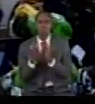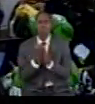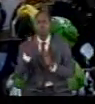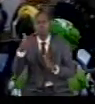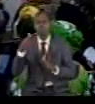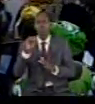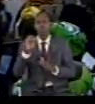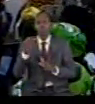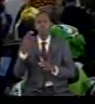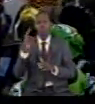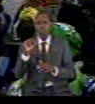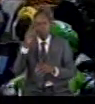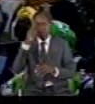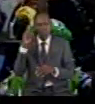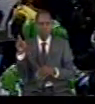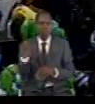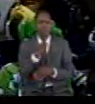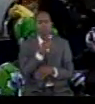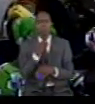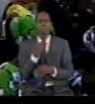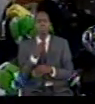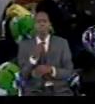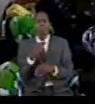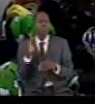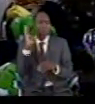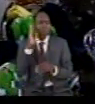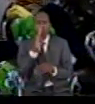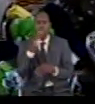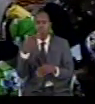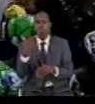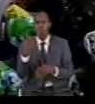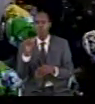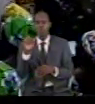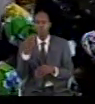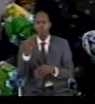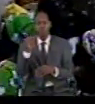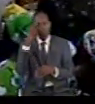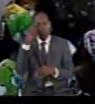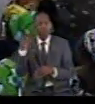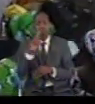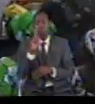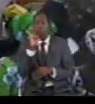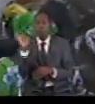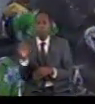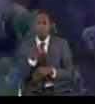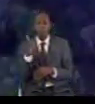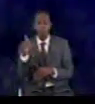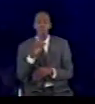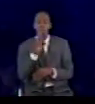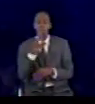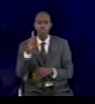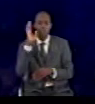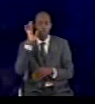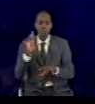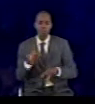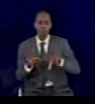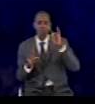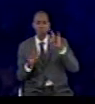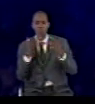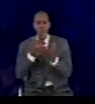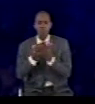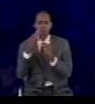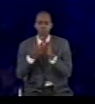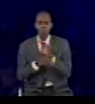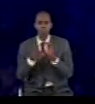mambila in north carolina a goshen for you right where you are in tampa you find goshen you find goodness you